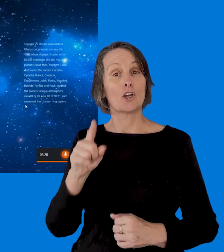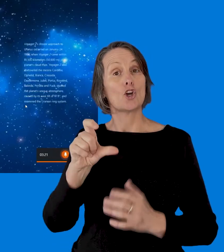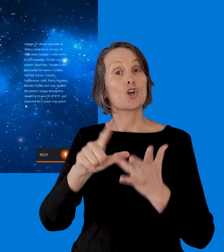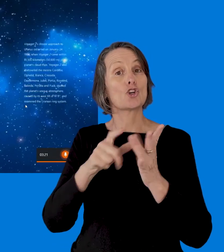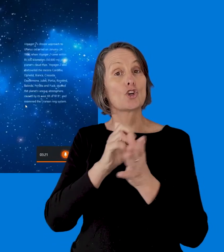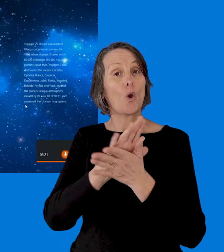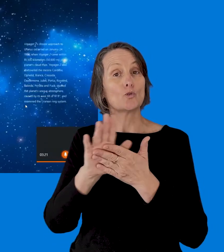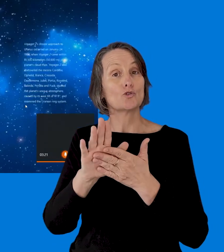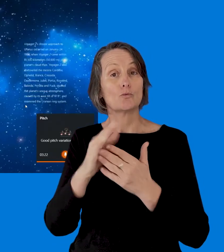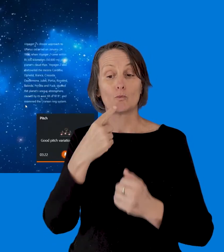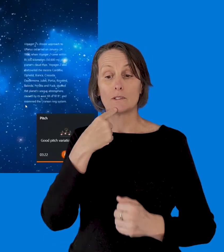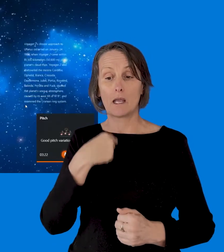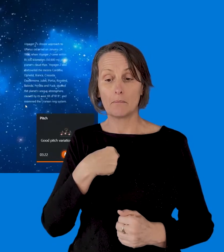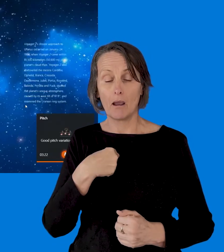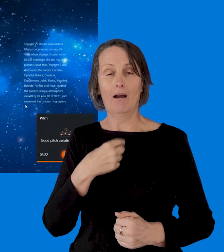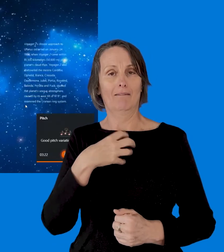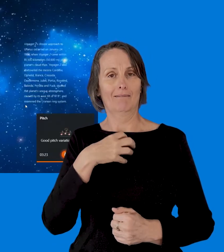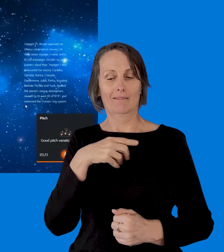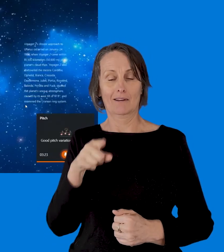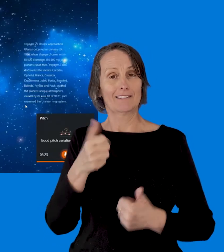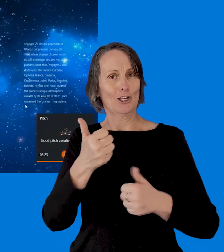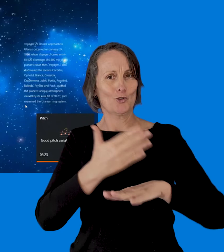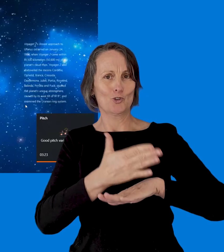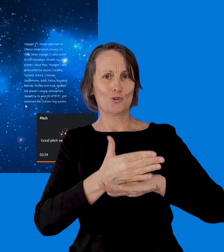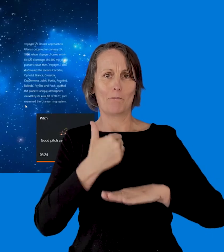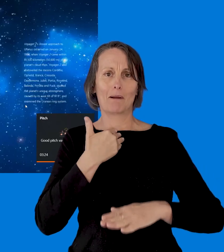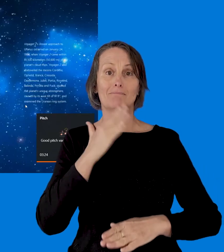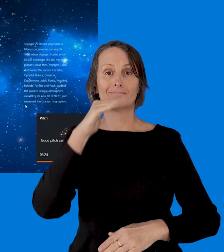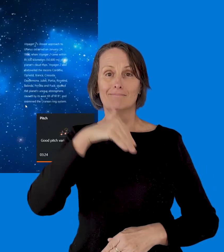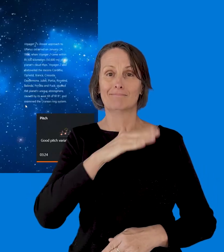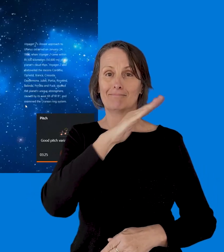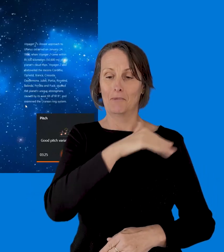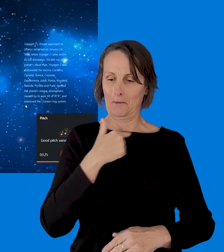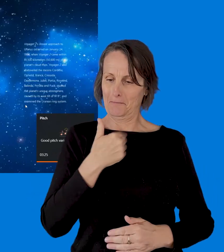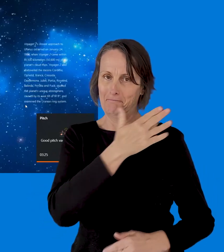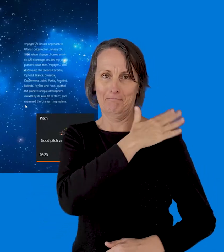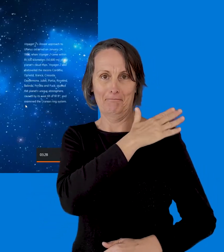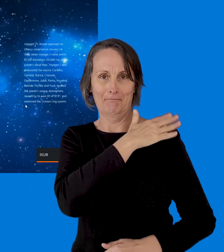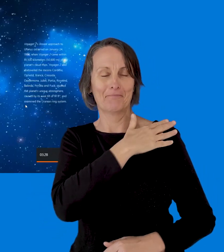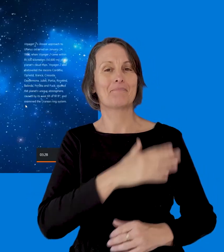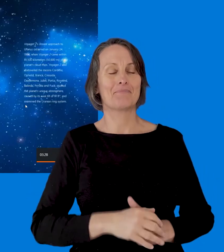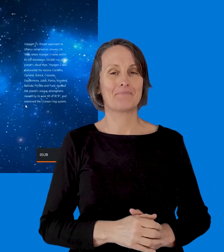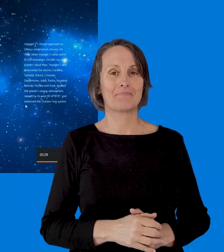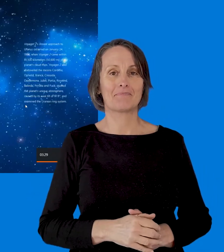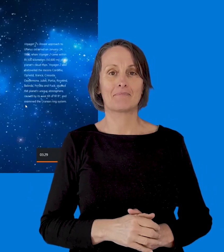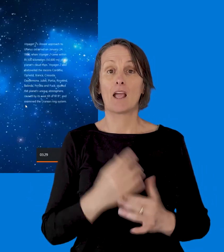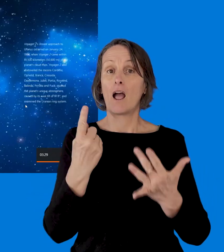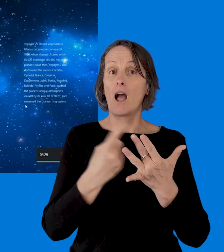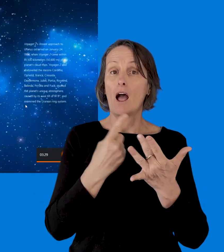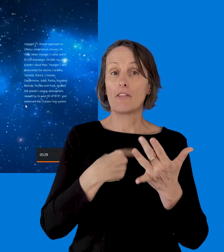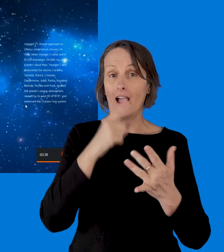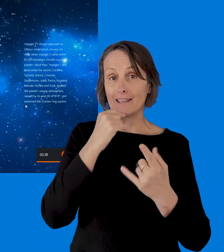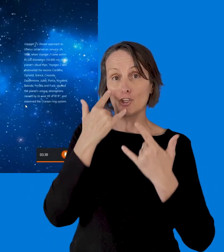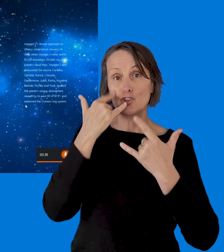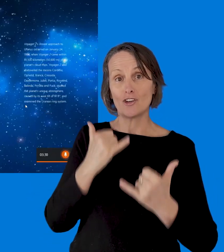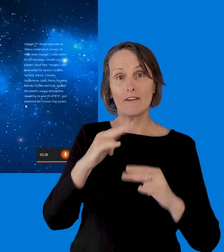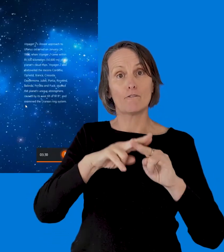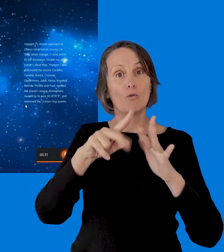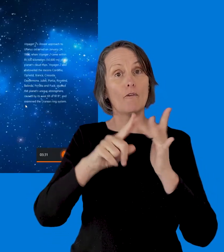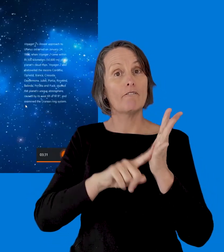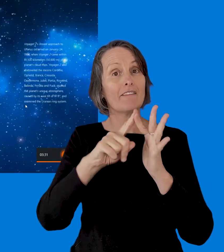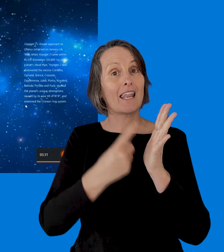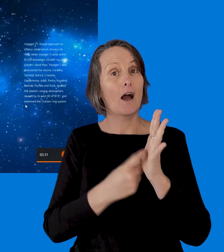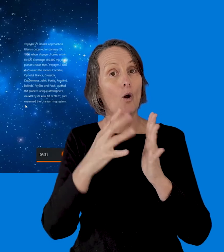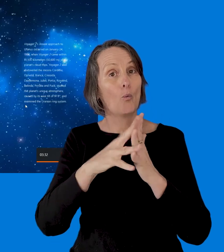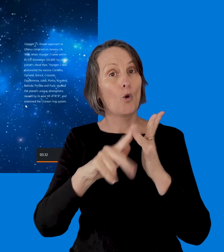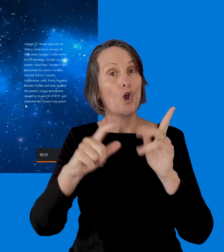Coach will check for, and hey, good job with my pitch variation. Keep it up. The other thing is that I can check for filler words.